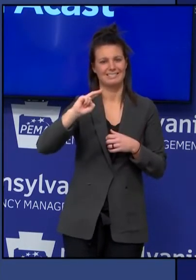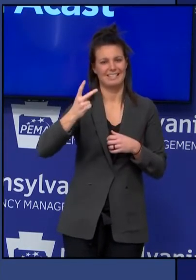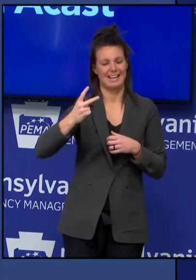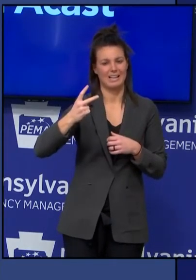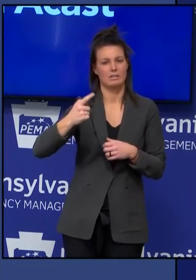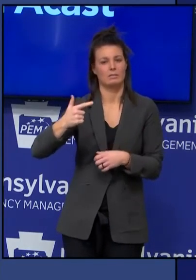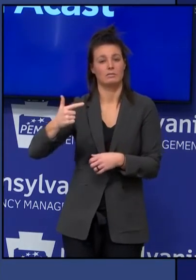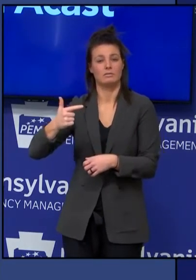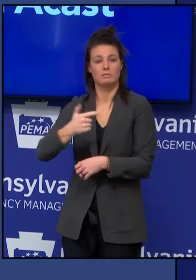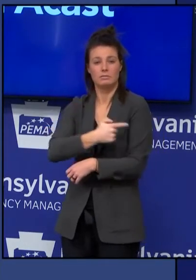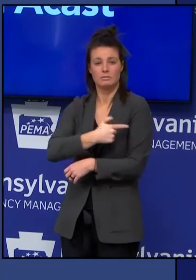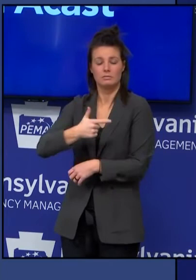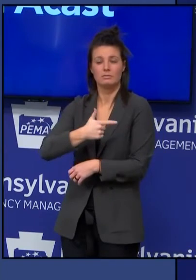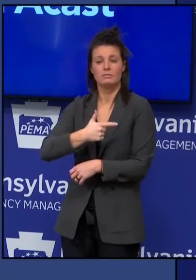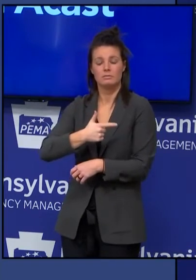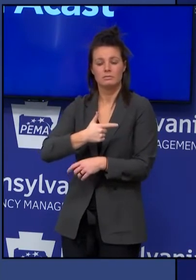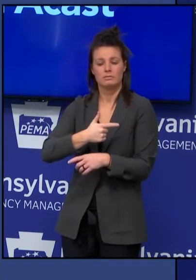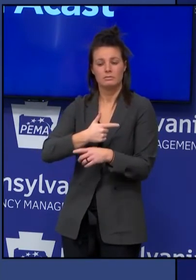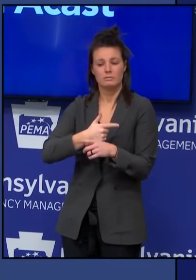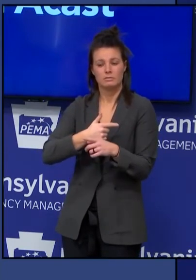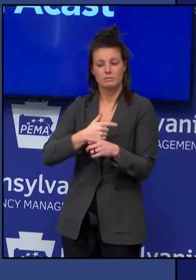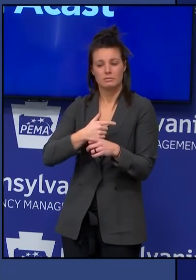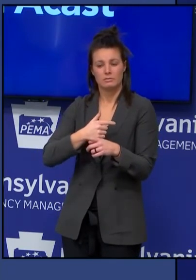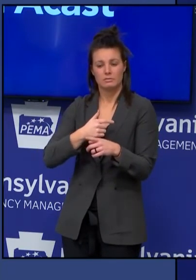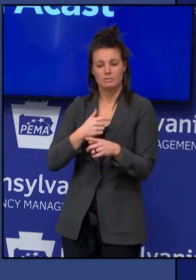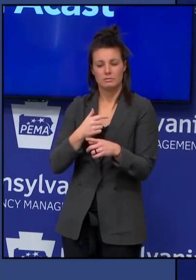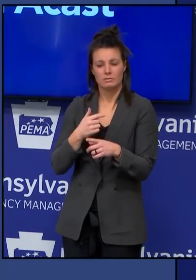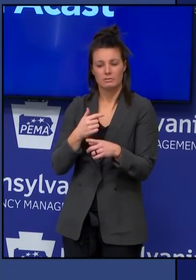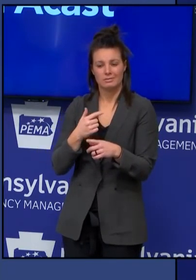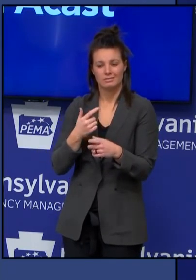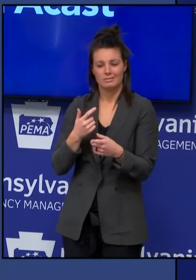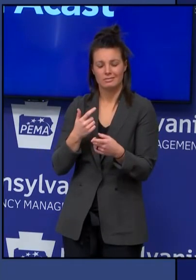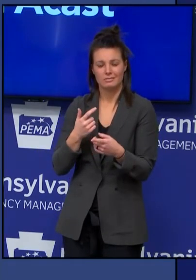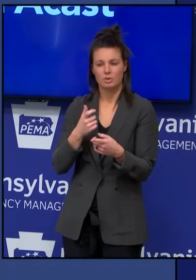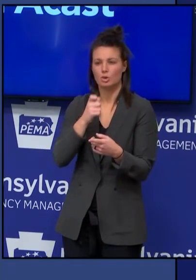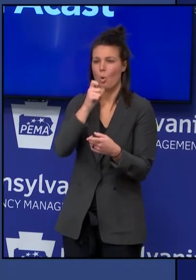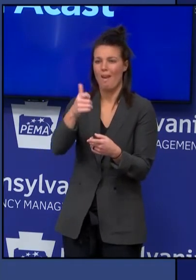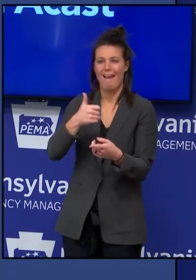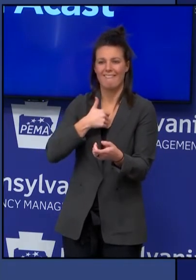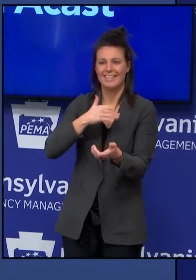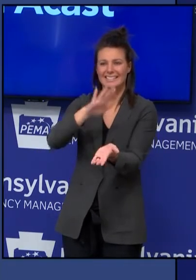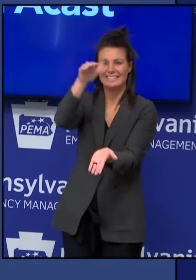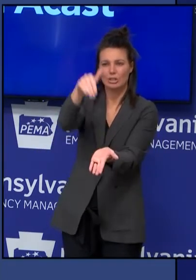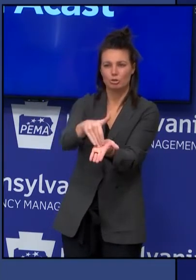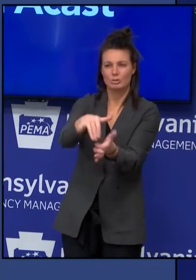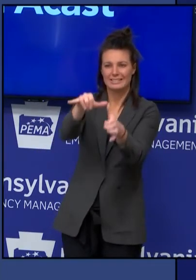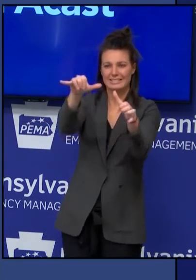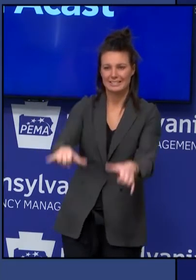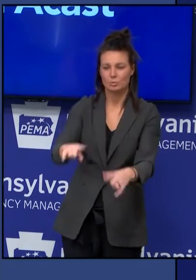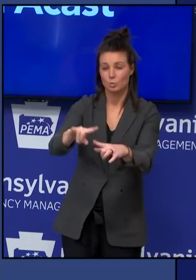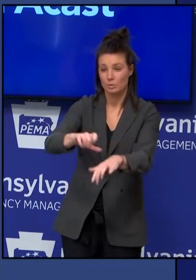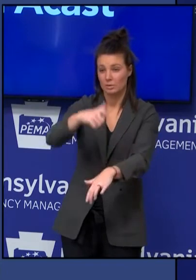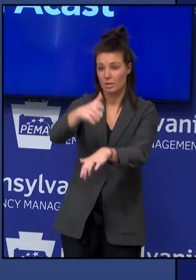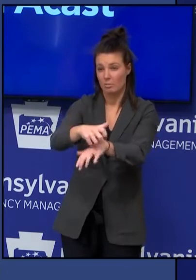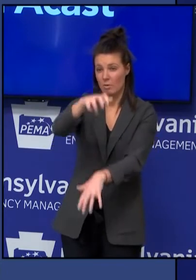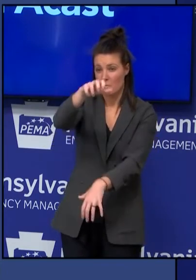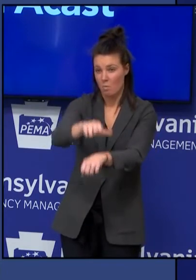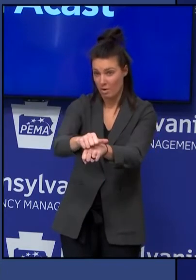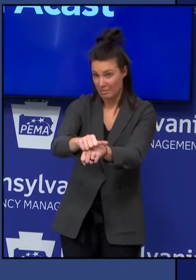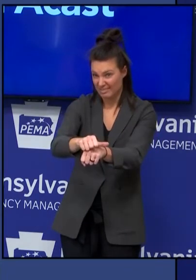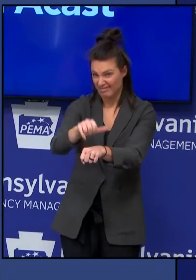Moderna vaccine is a symptom perhaps of the lack of a centralized system to book